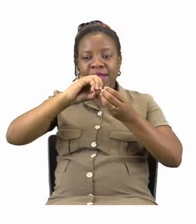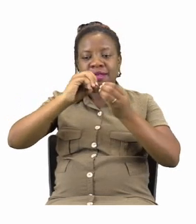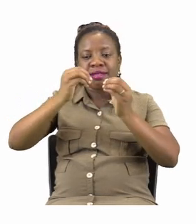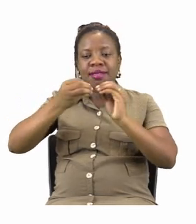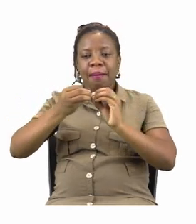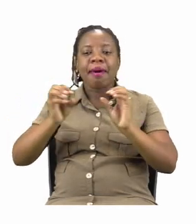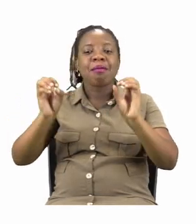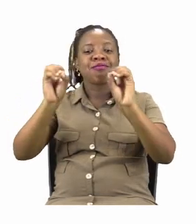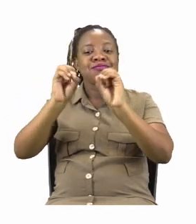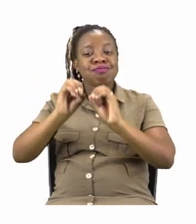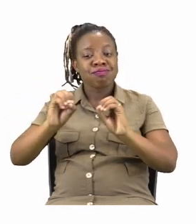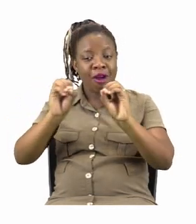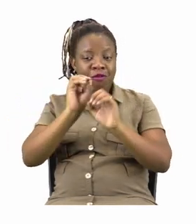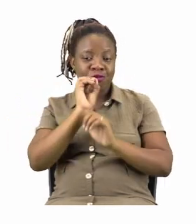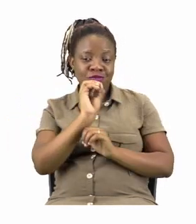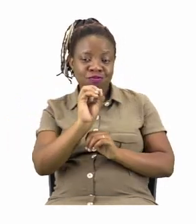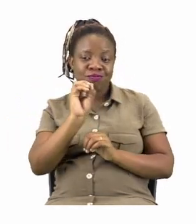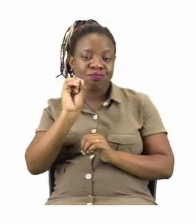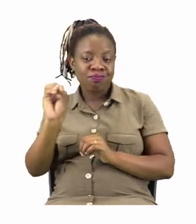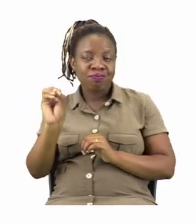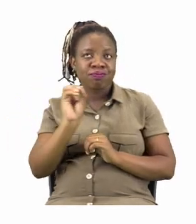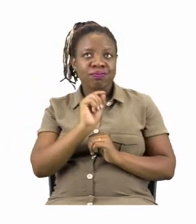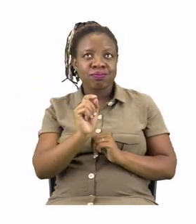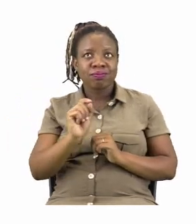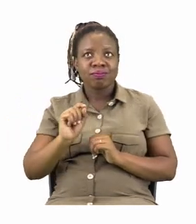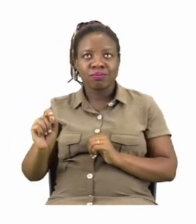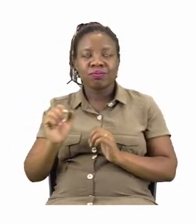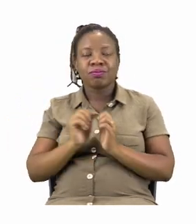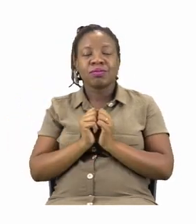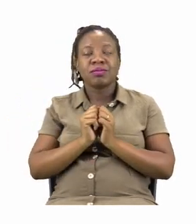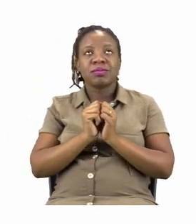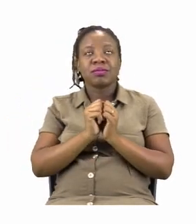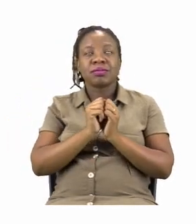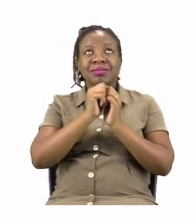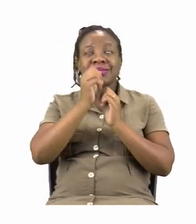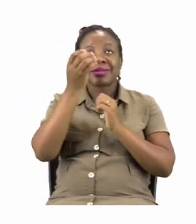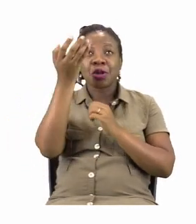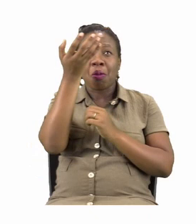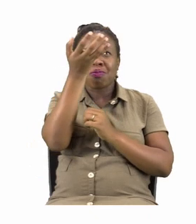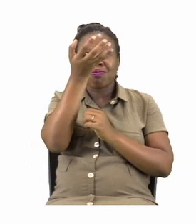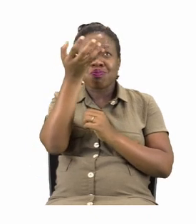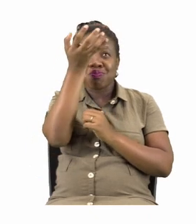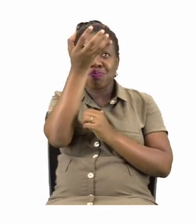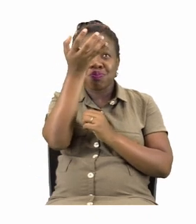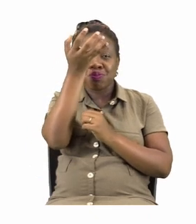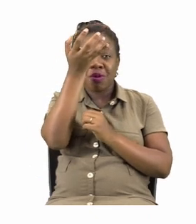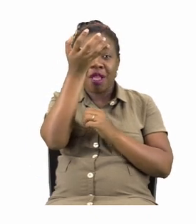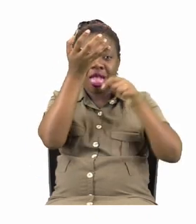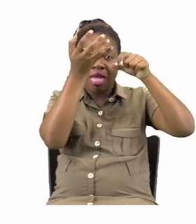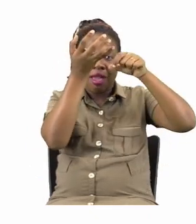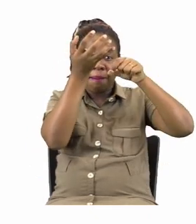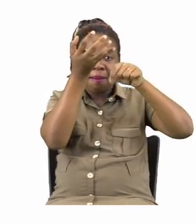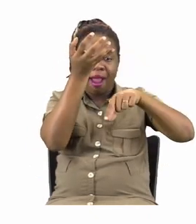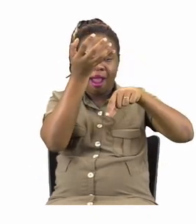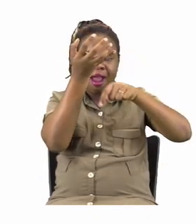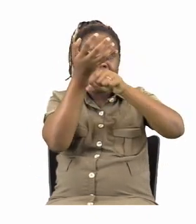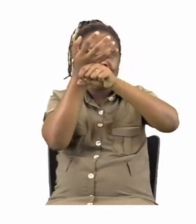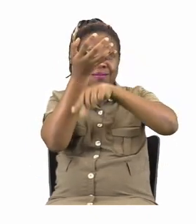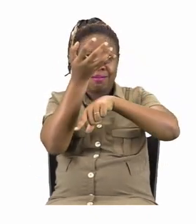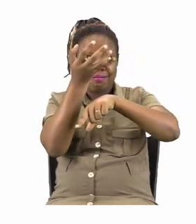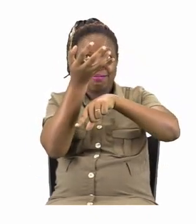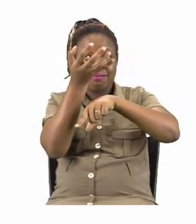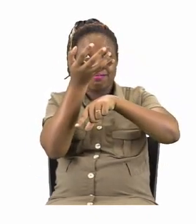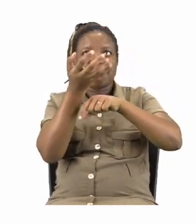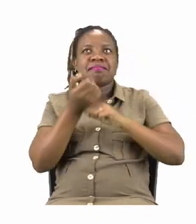you will see there you have a little cloud with a number inside, and then just below the cloud you